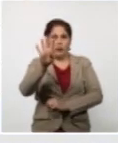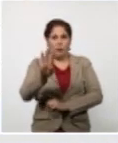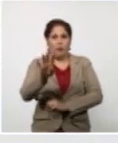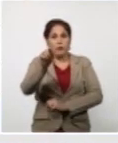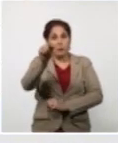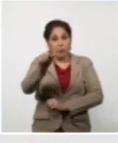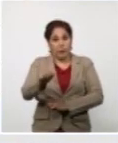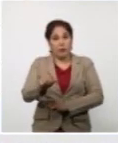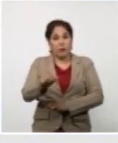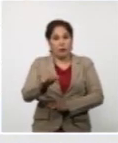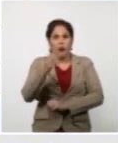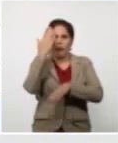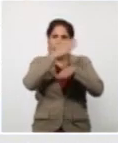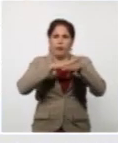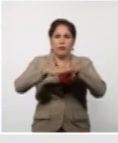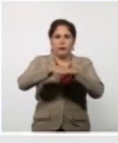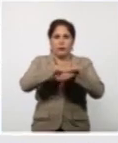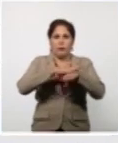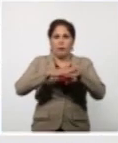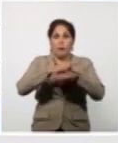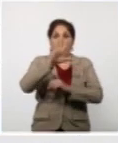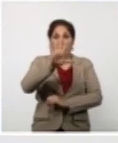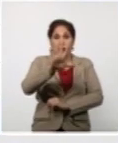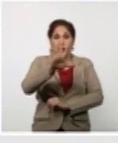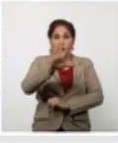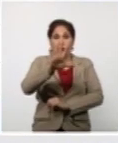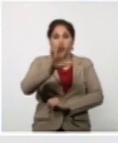for a death toll of